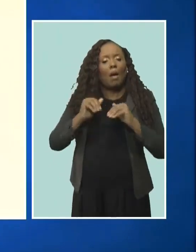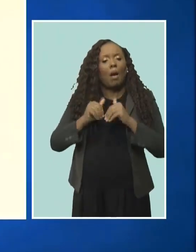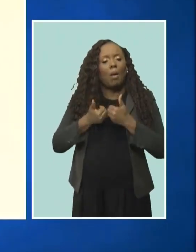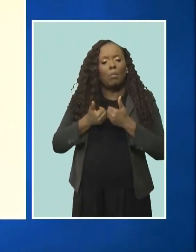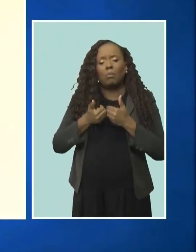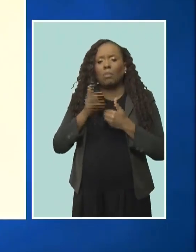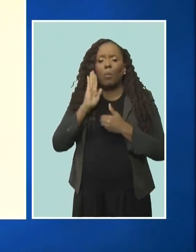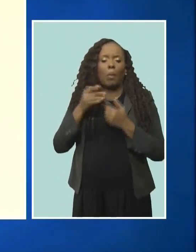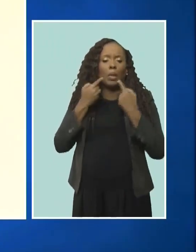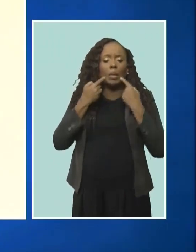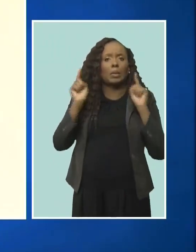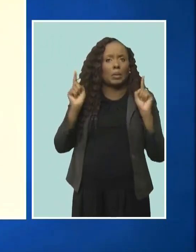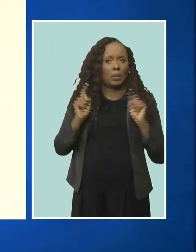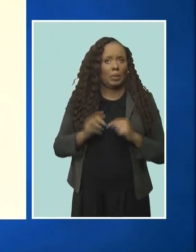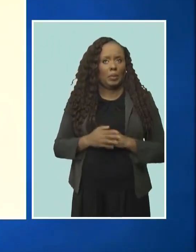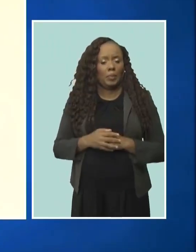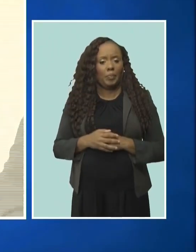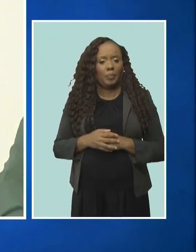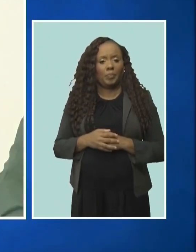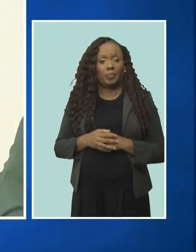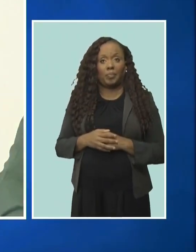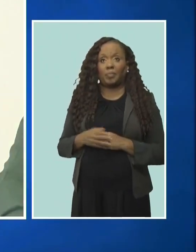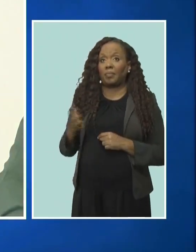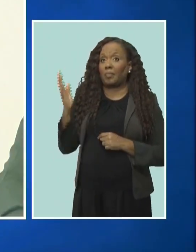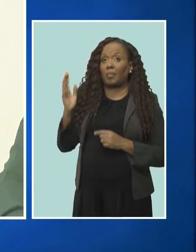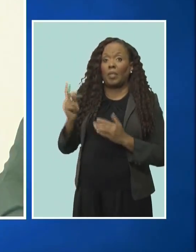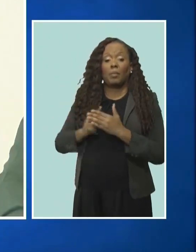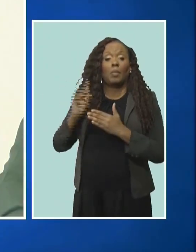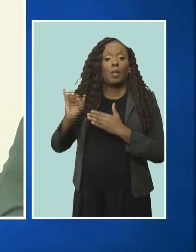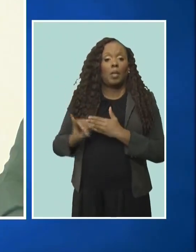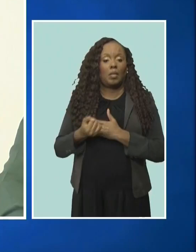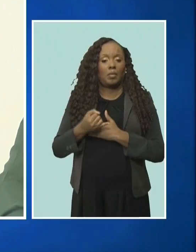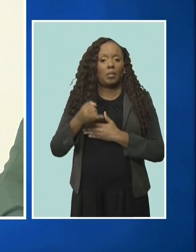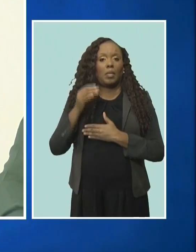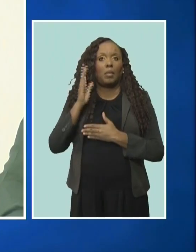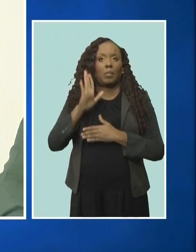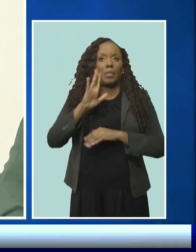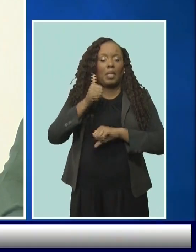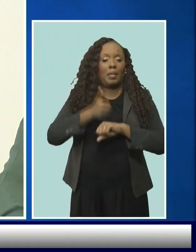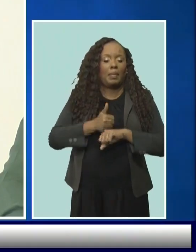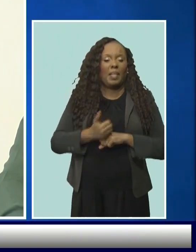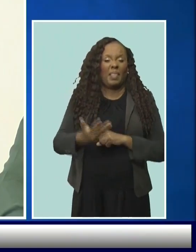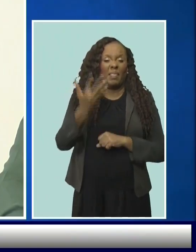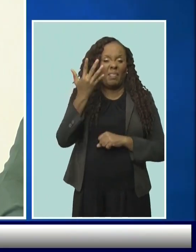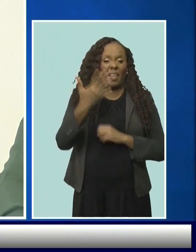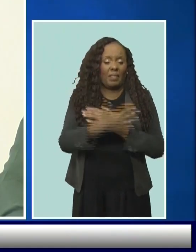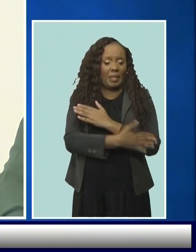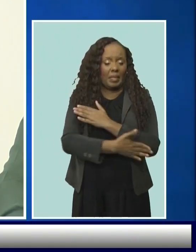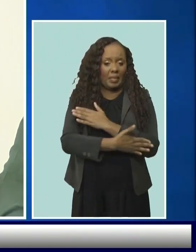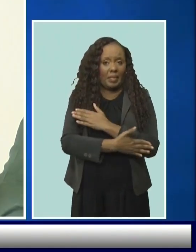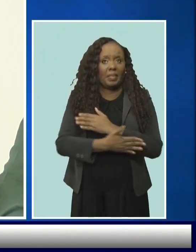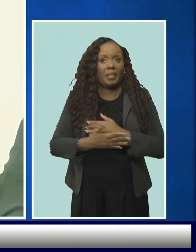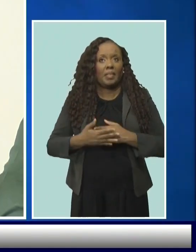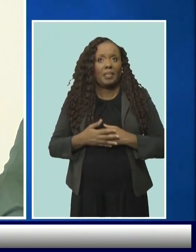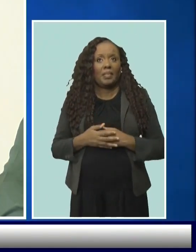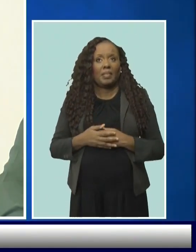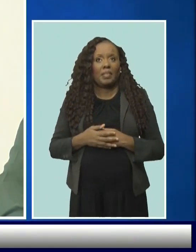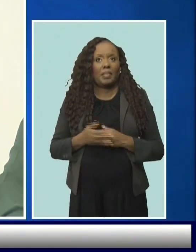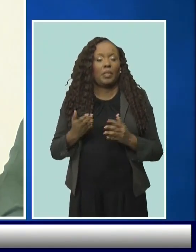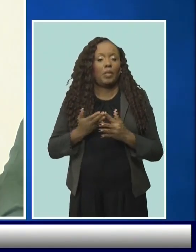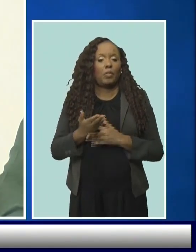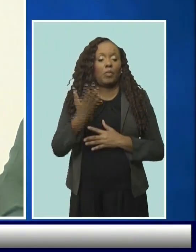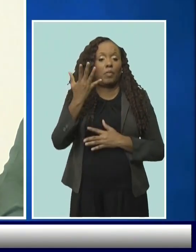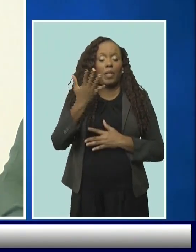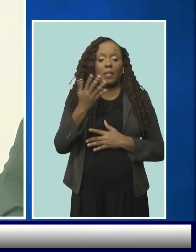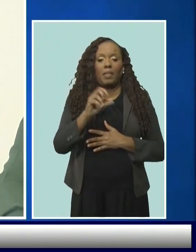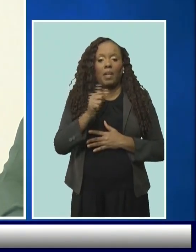it. The project is being implemented in 5 countries through 5 civil society partners